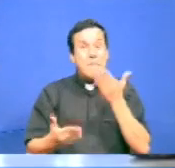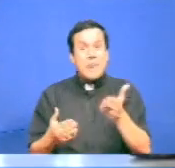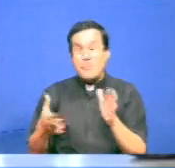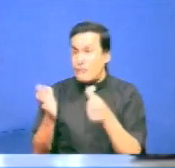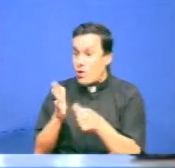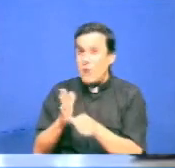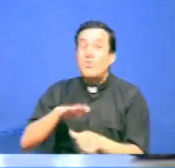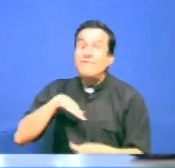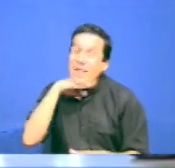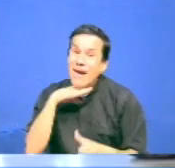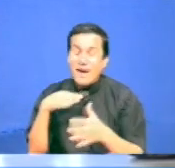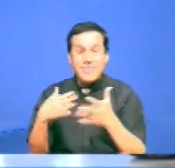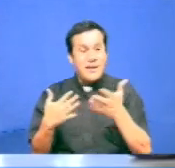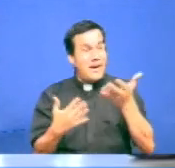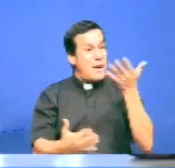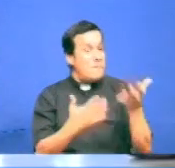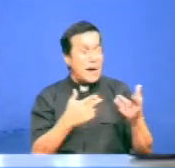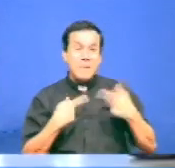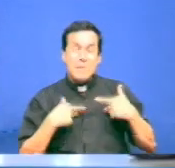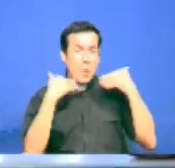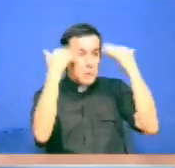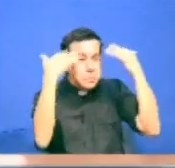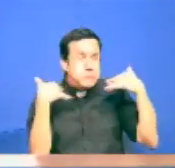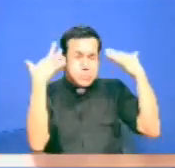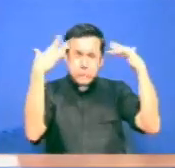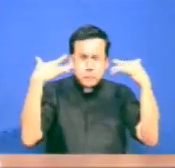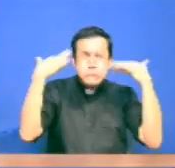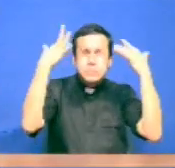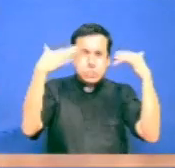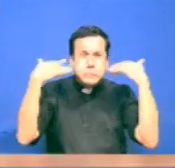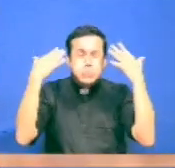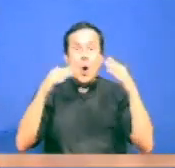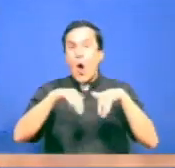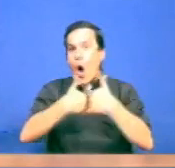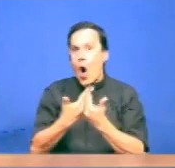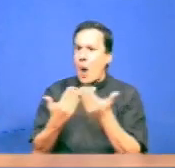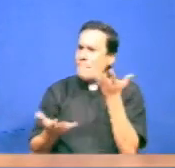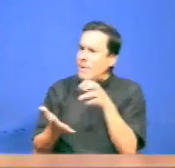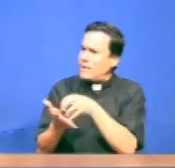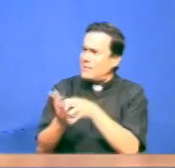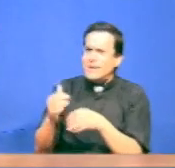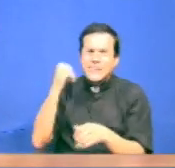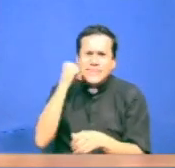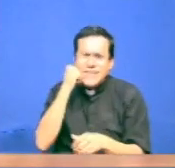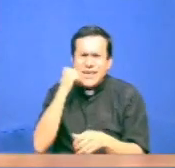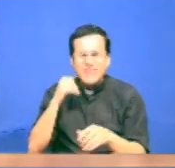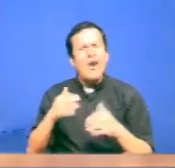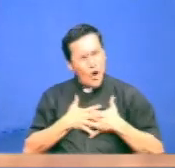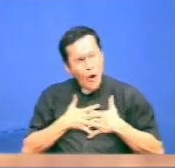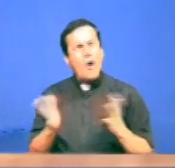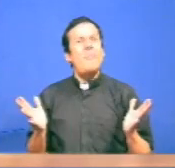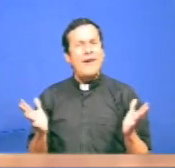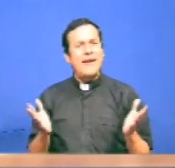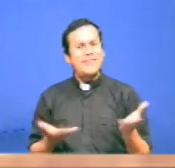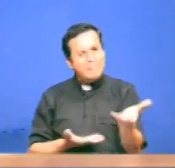already experienced people dying in their family or others very sick. Share with them. Let them share with